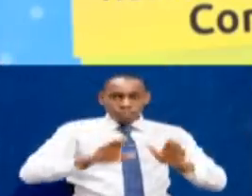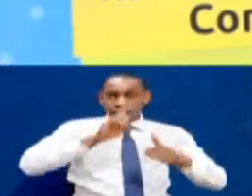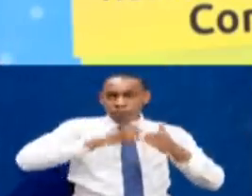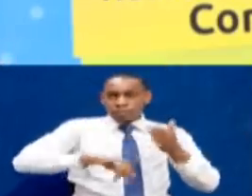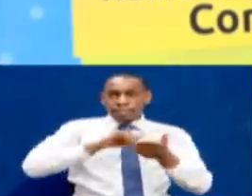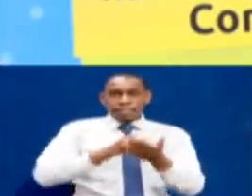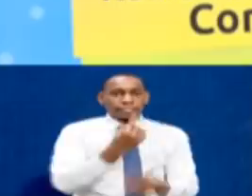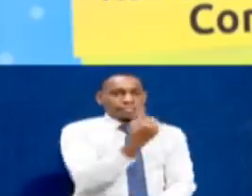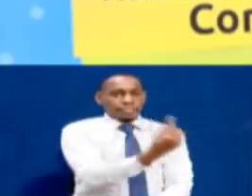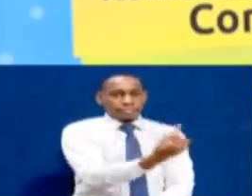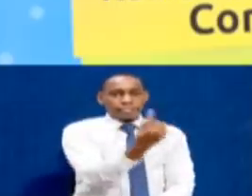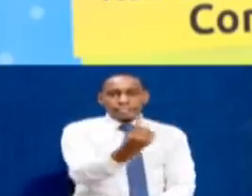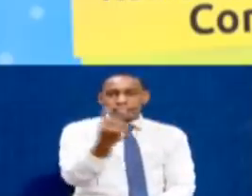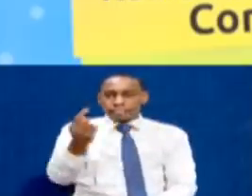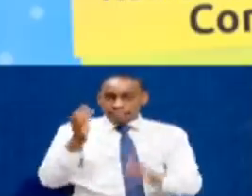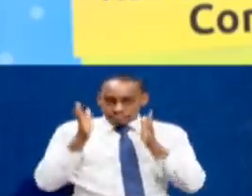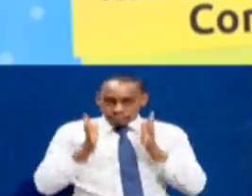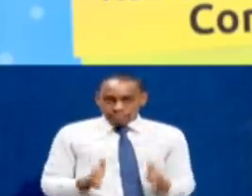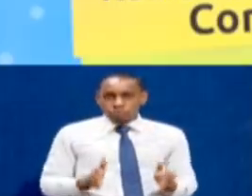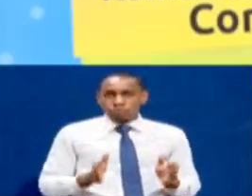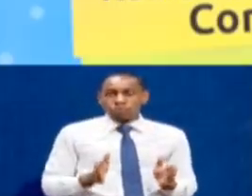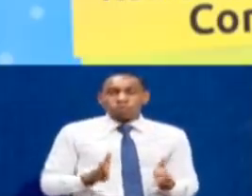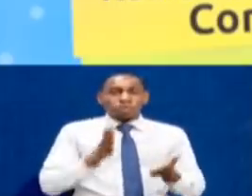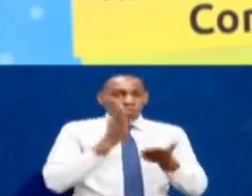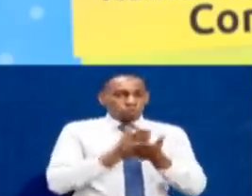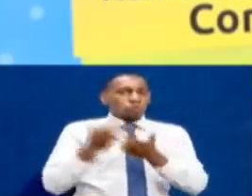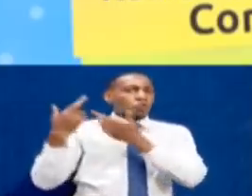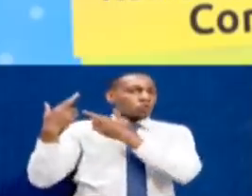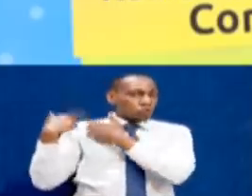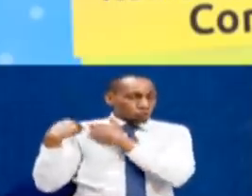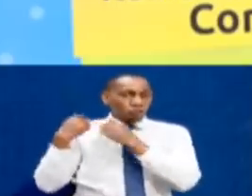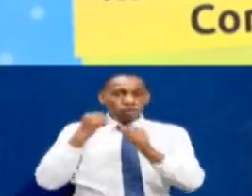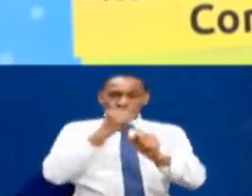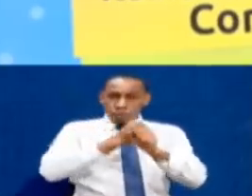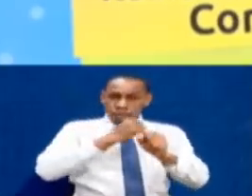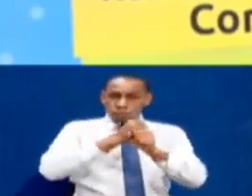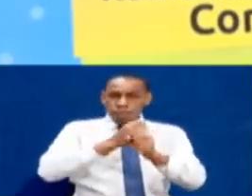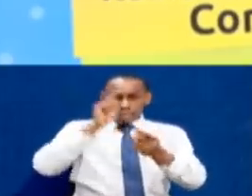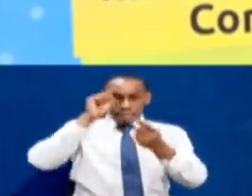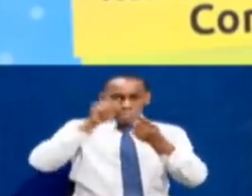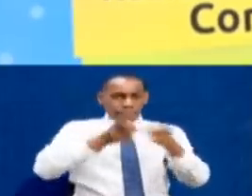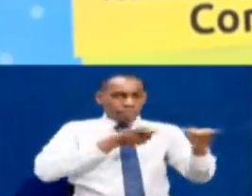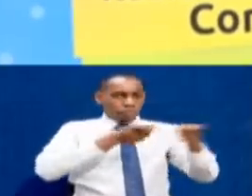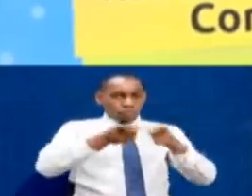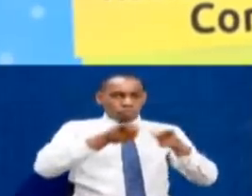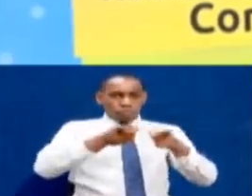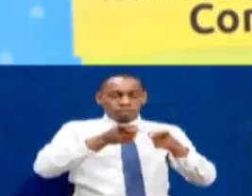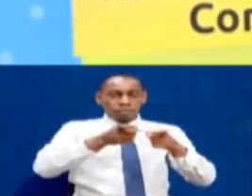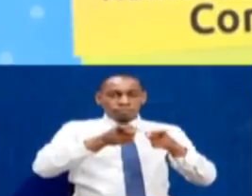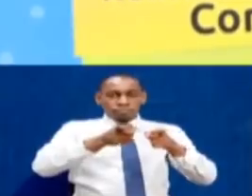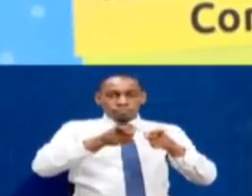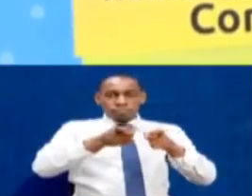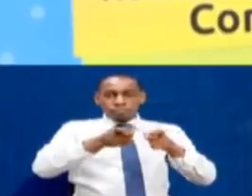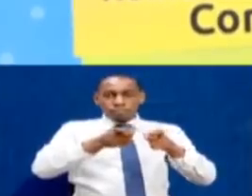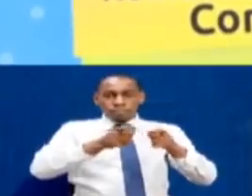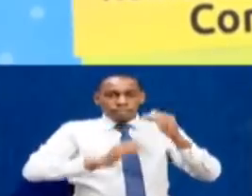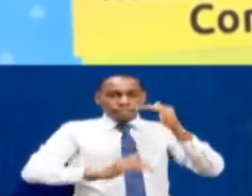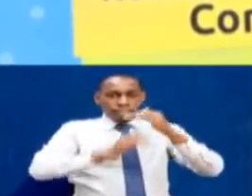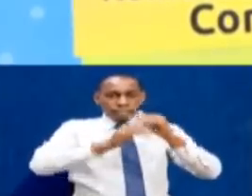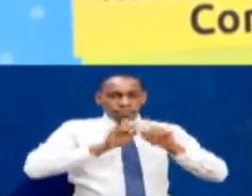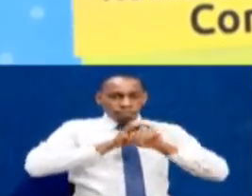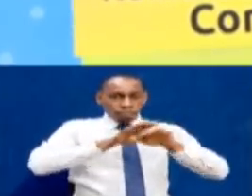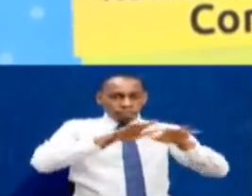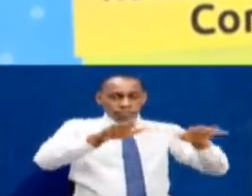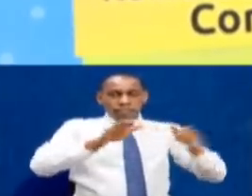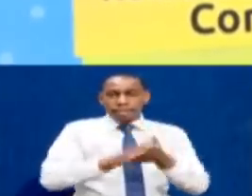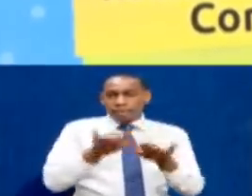that every person plays his or her role in the quest to limit the spread of the infections. It is now